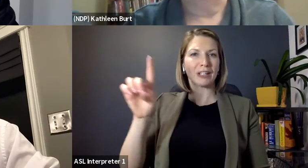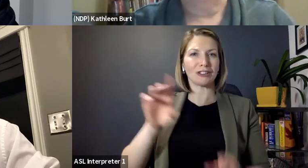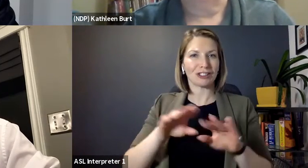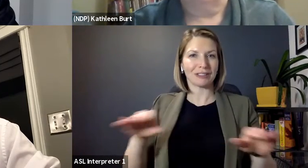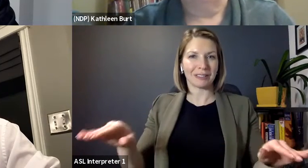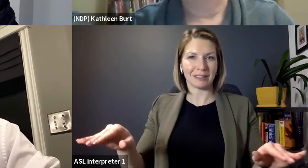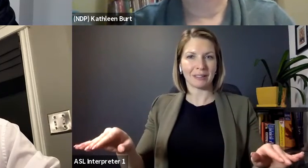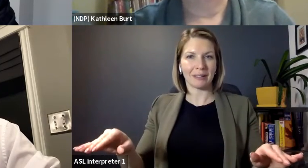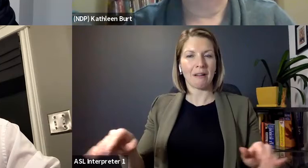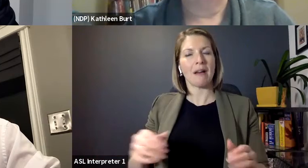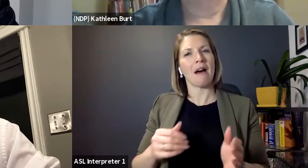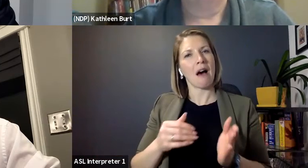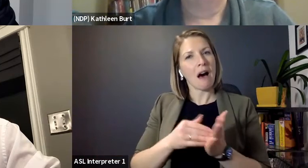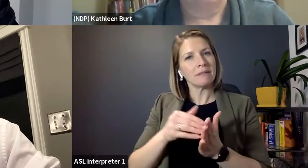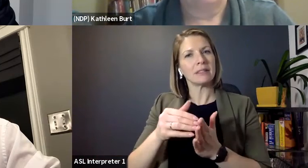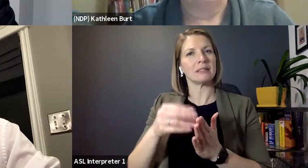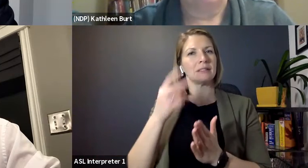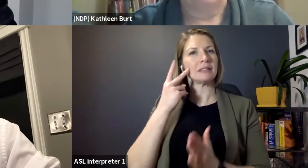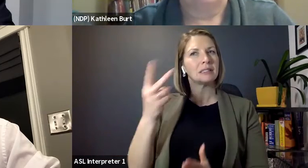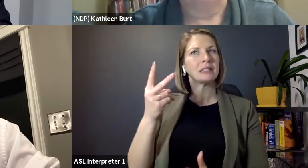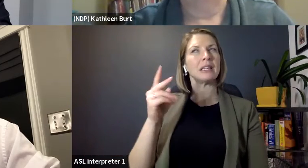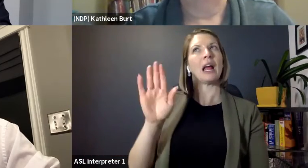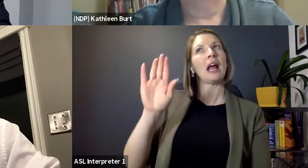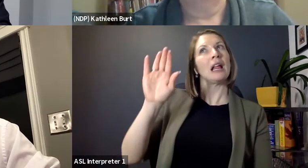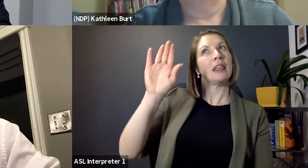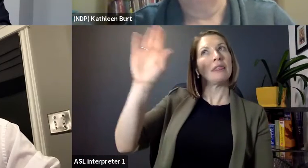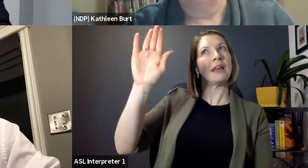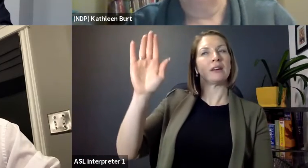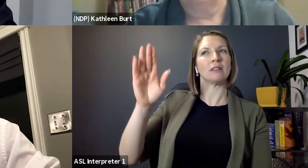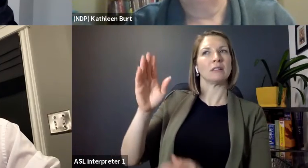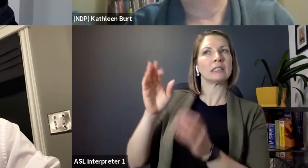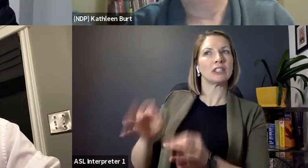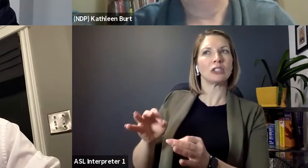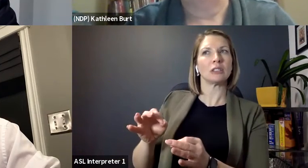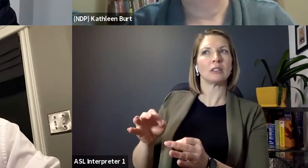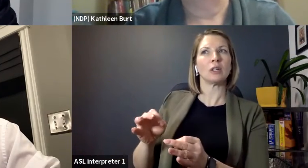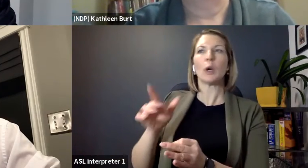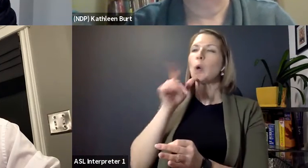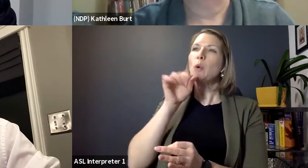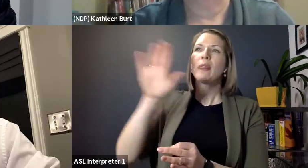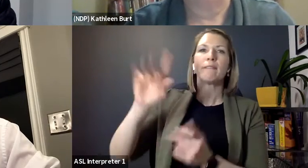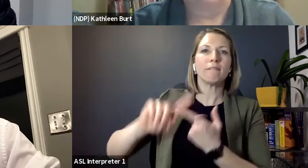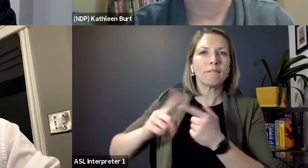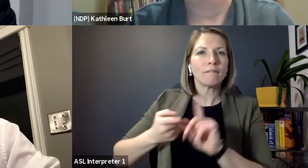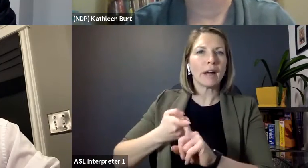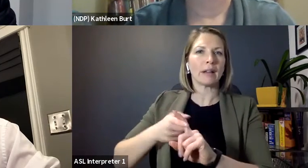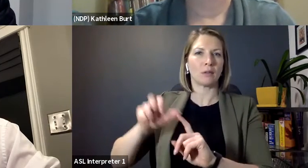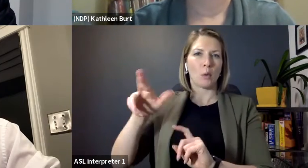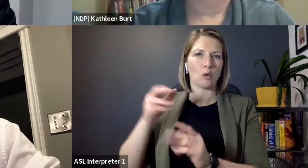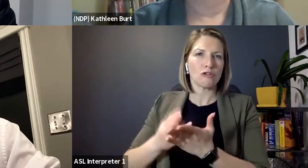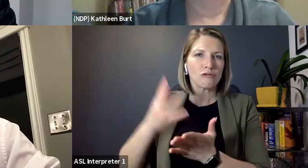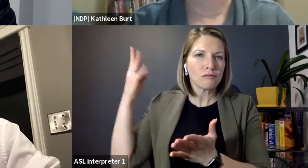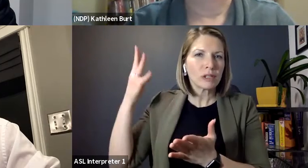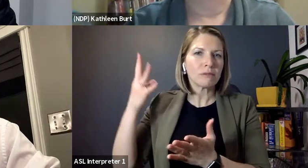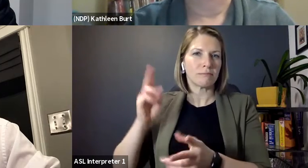decisions based on the benefits to their wealthy party supporters, or because of the expediency of short-term gains,